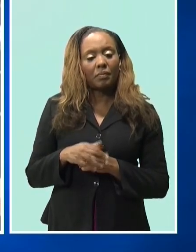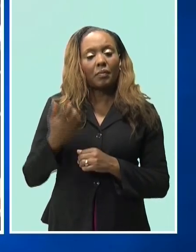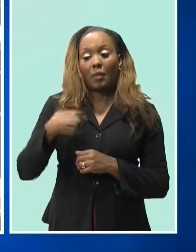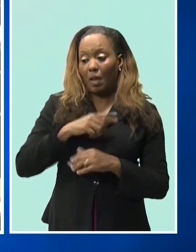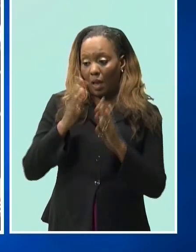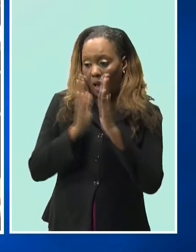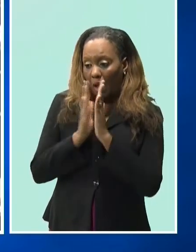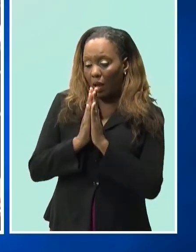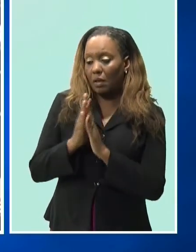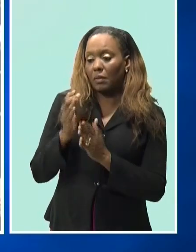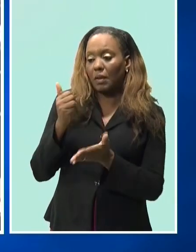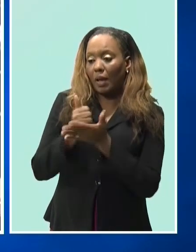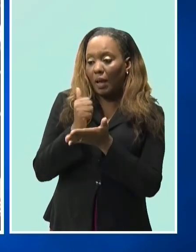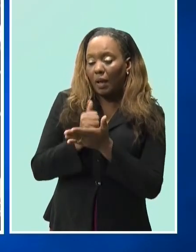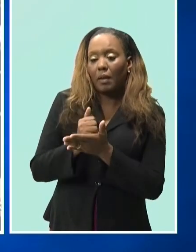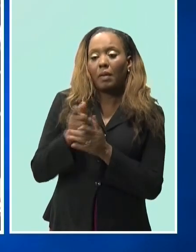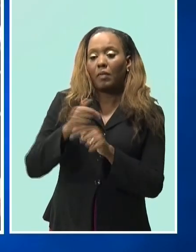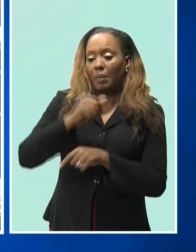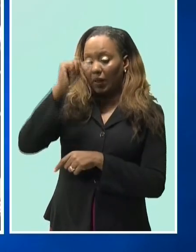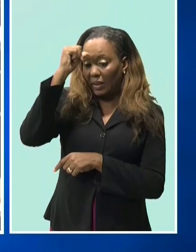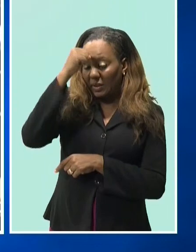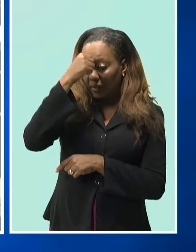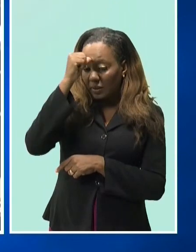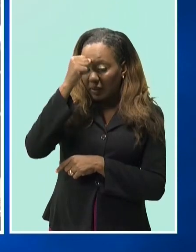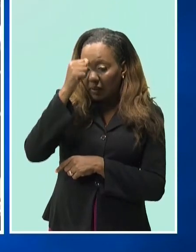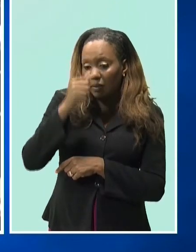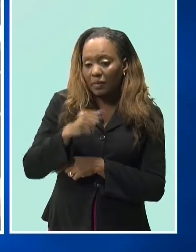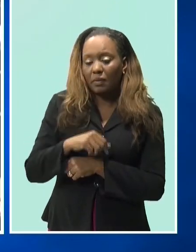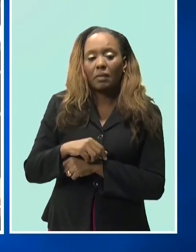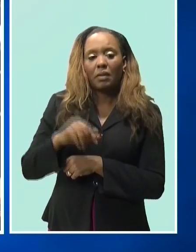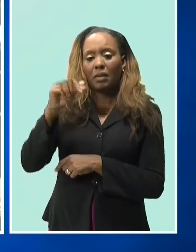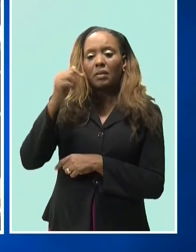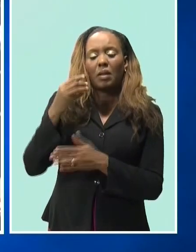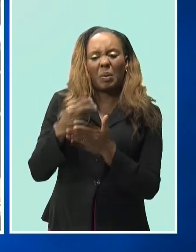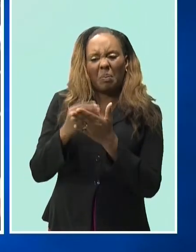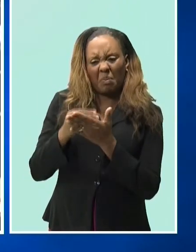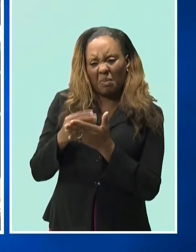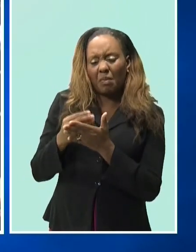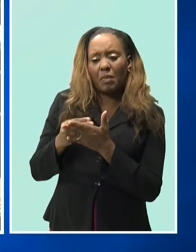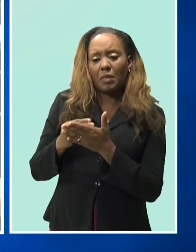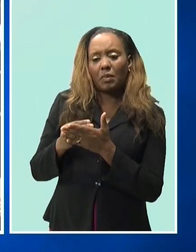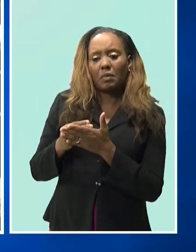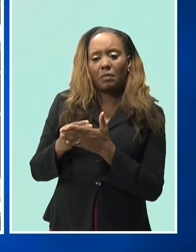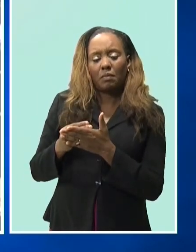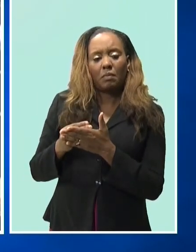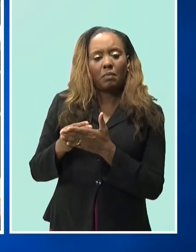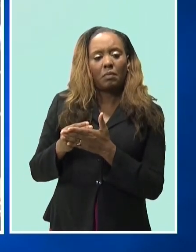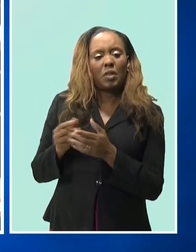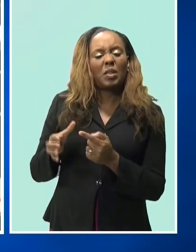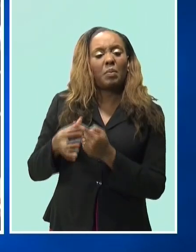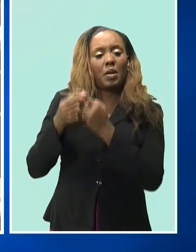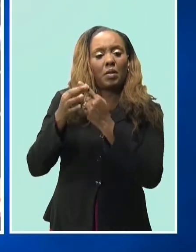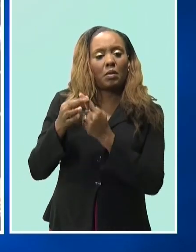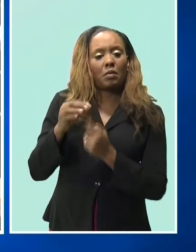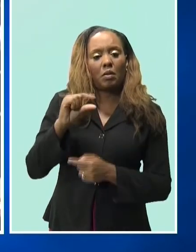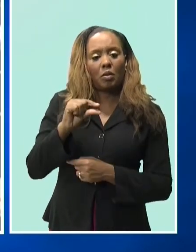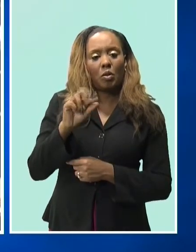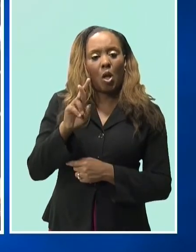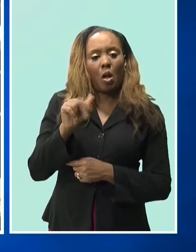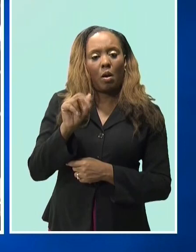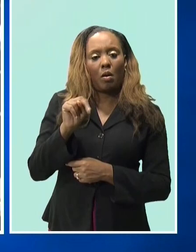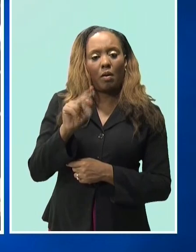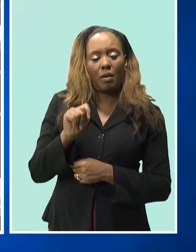assistance from India by way of the Indian grant to Caribbean countries of $14